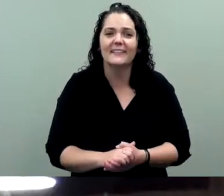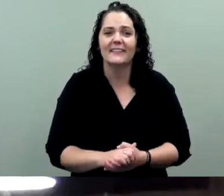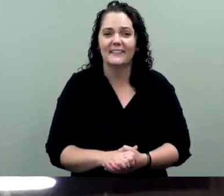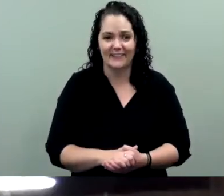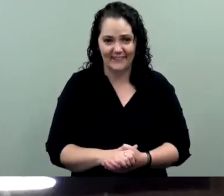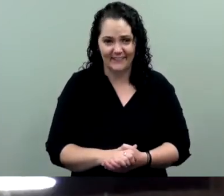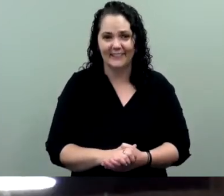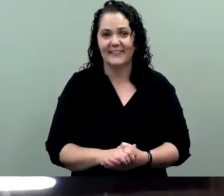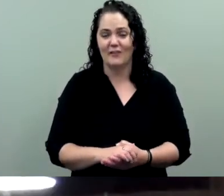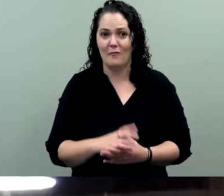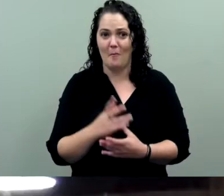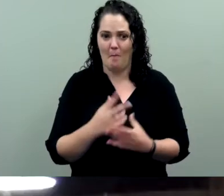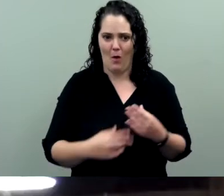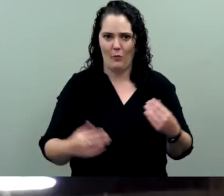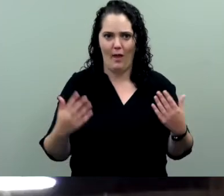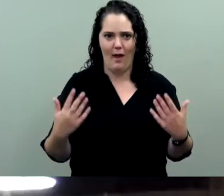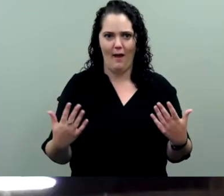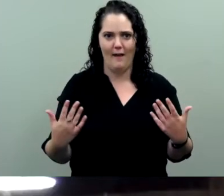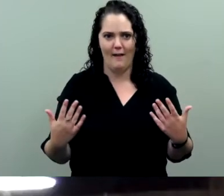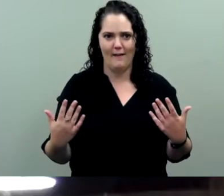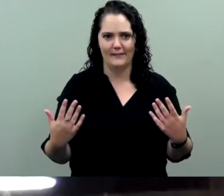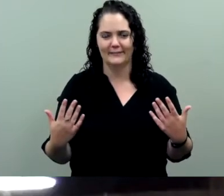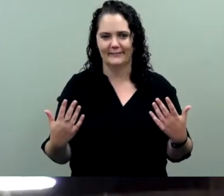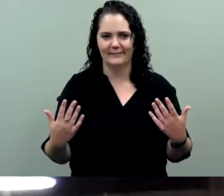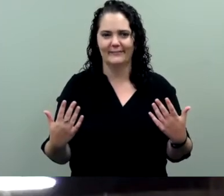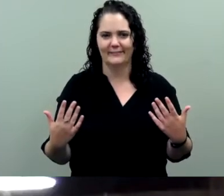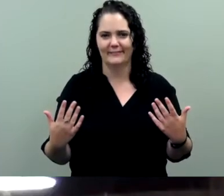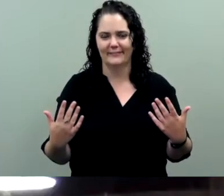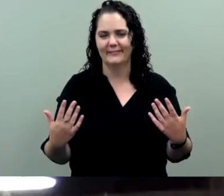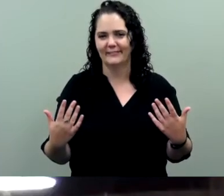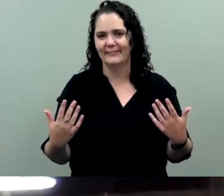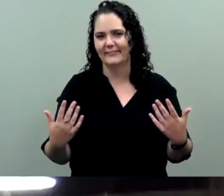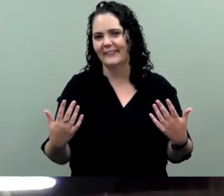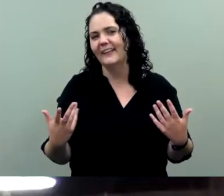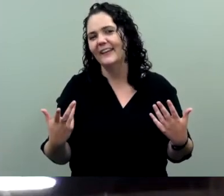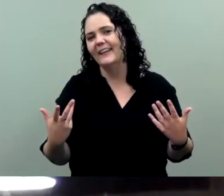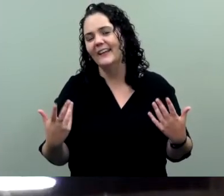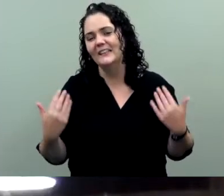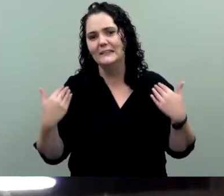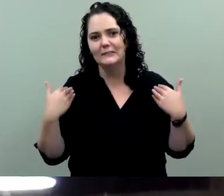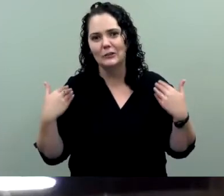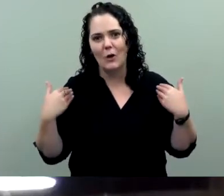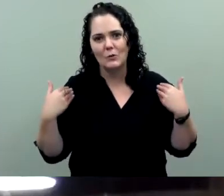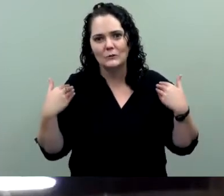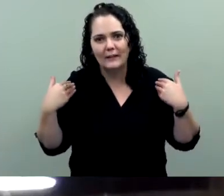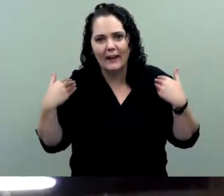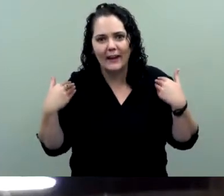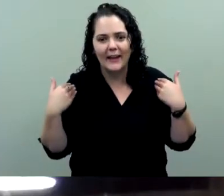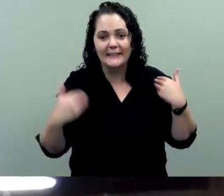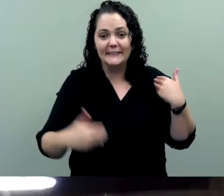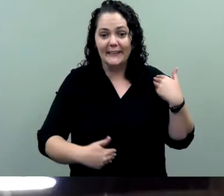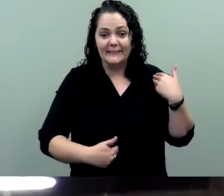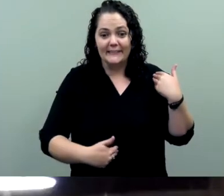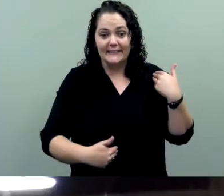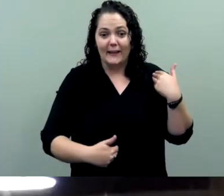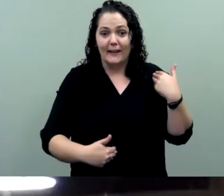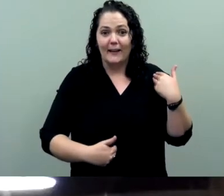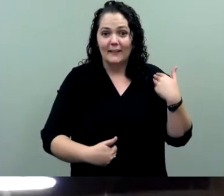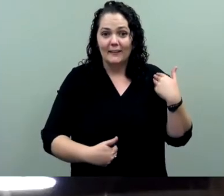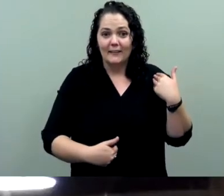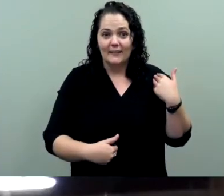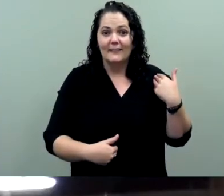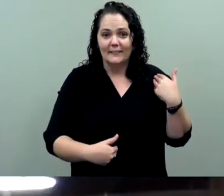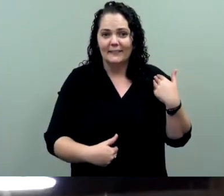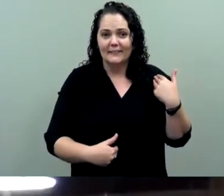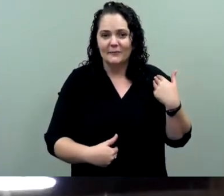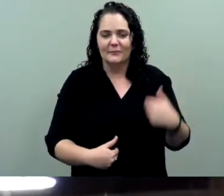both hands. You're having to manage through your center, through your shoulders. You're having to mention all of that.